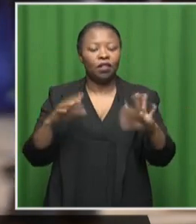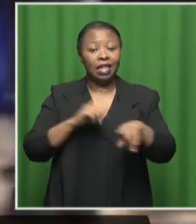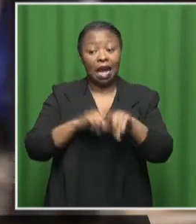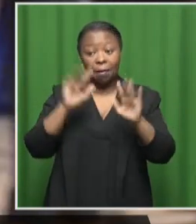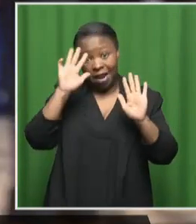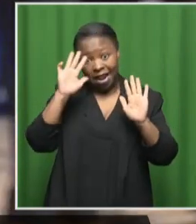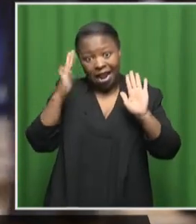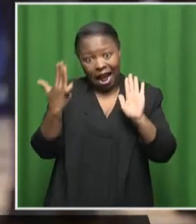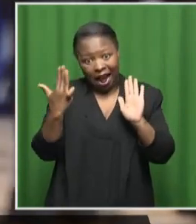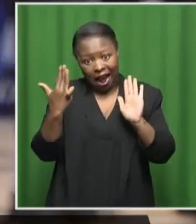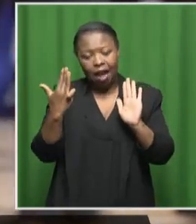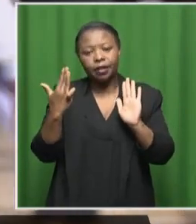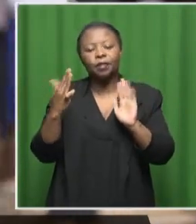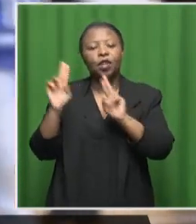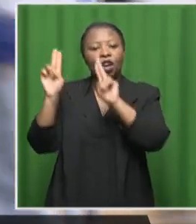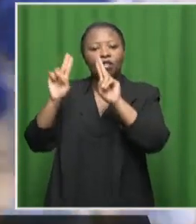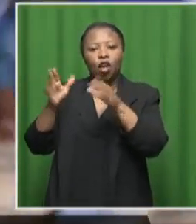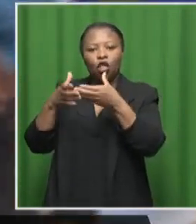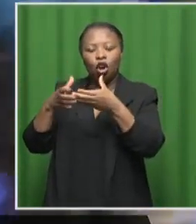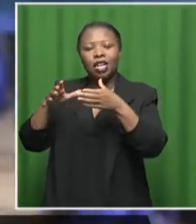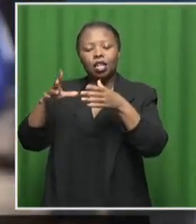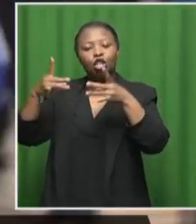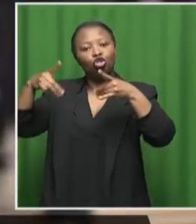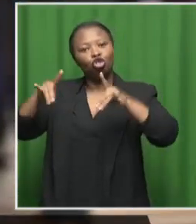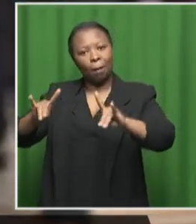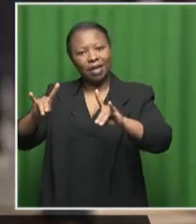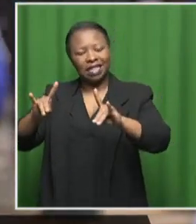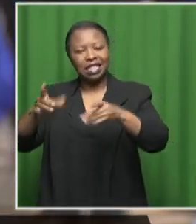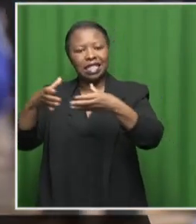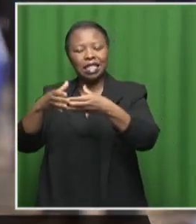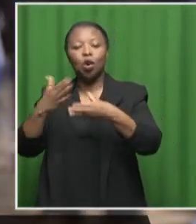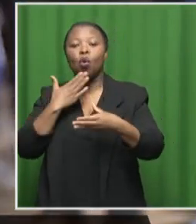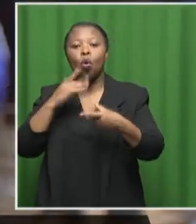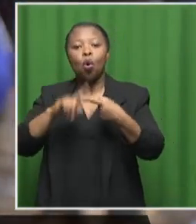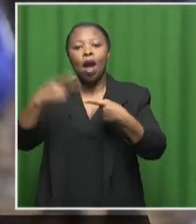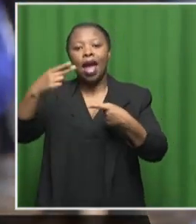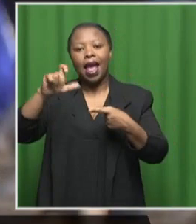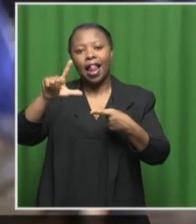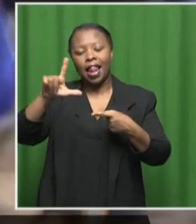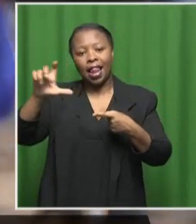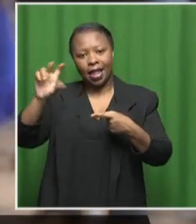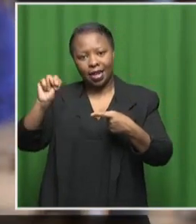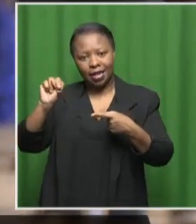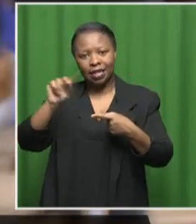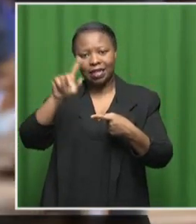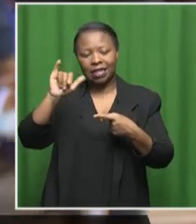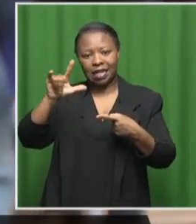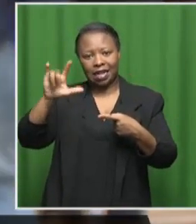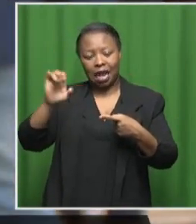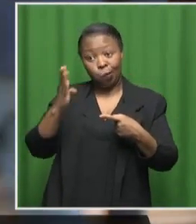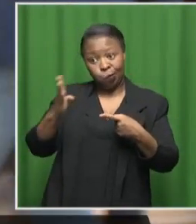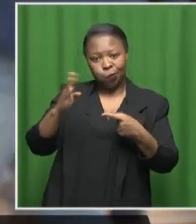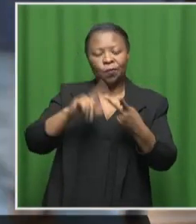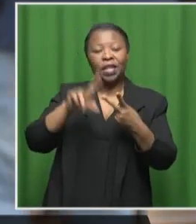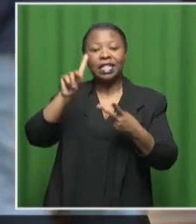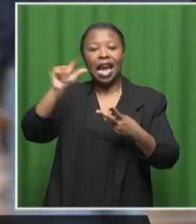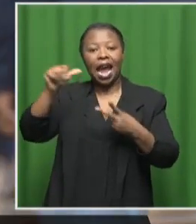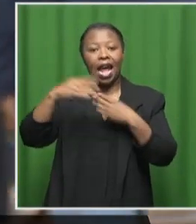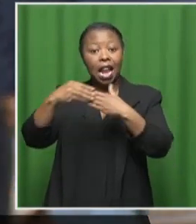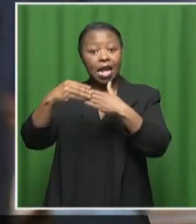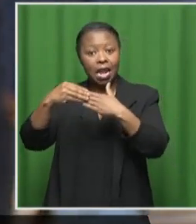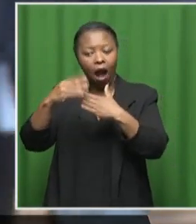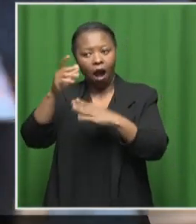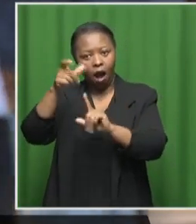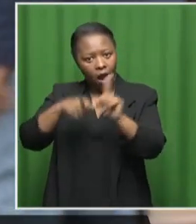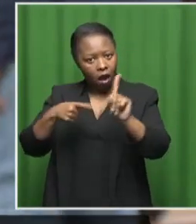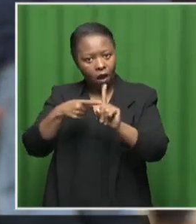we did see the federal chairperson of Council, Helen Zille, going into the conference plenary. The DA leader will also